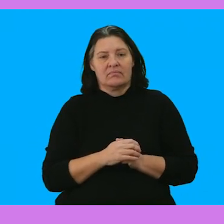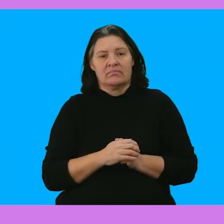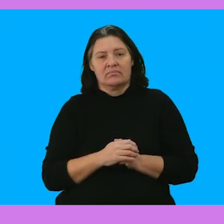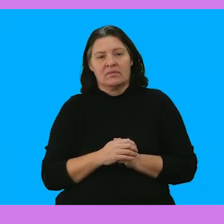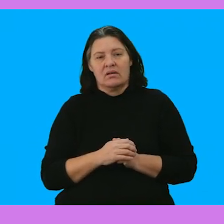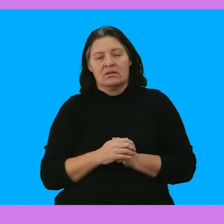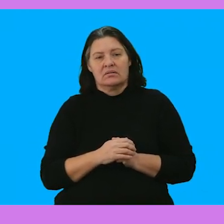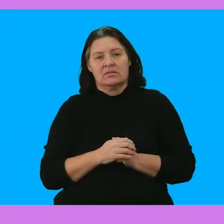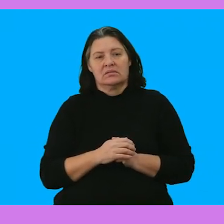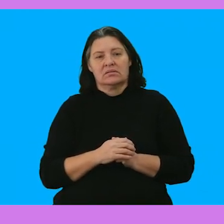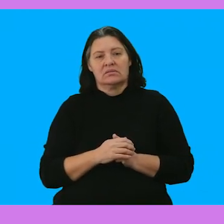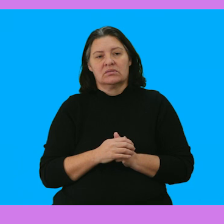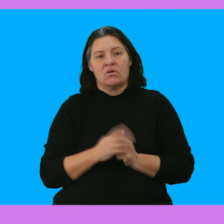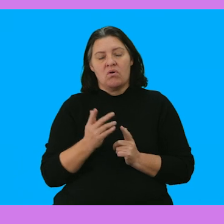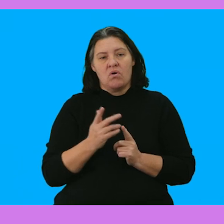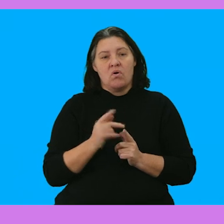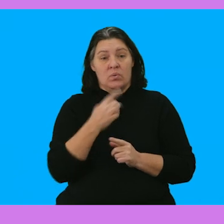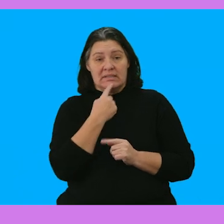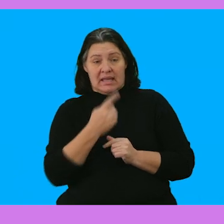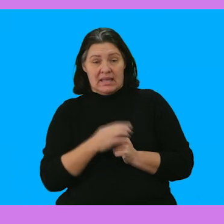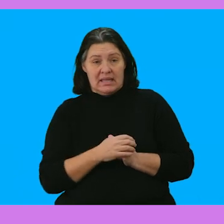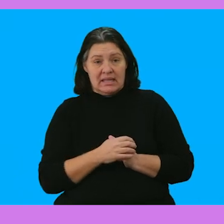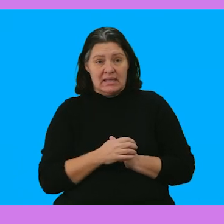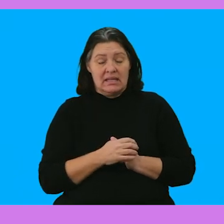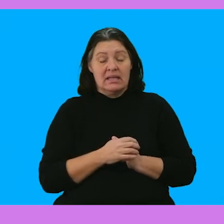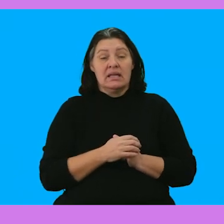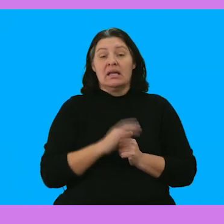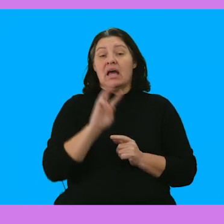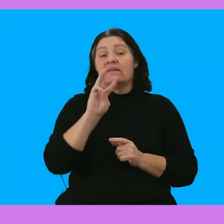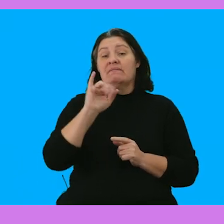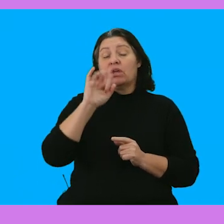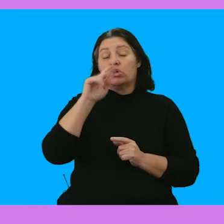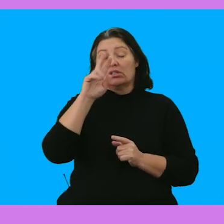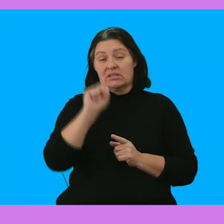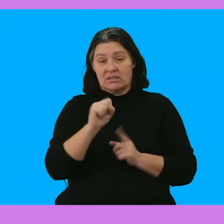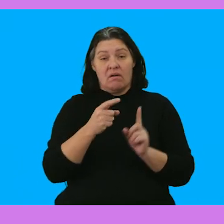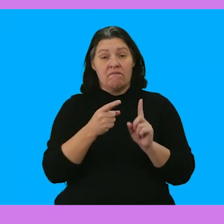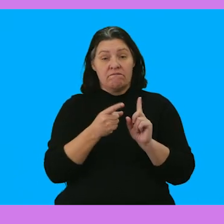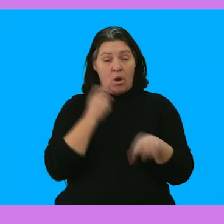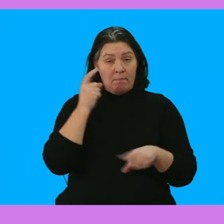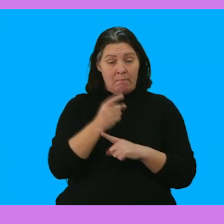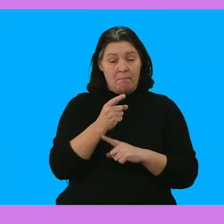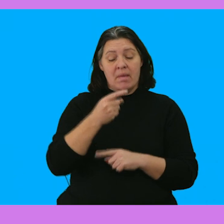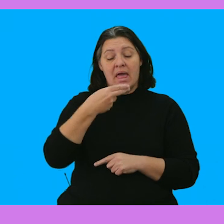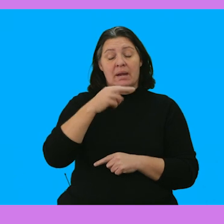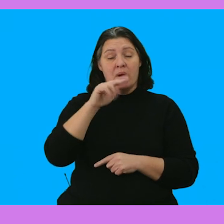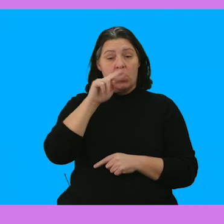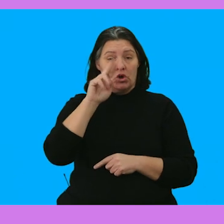Here far south almost. Okay, so there's Hermanus. So we are saying that Wikus, he's going to travel